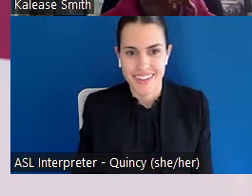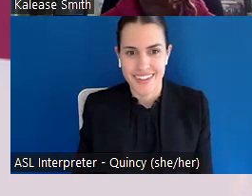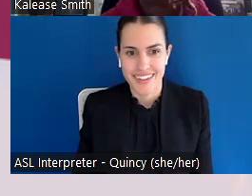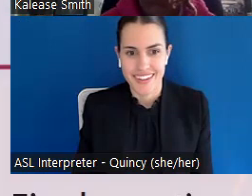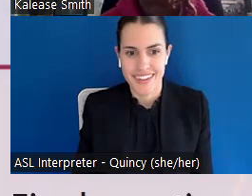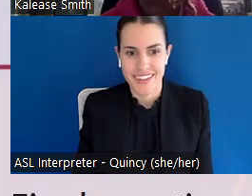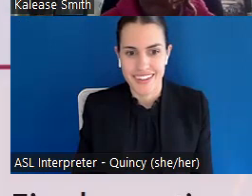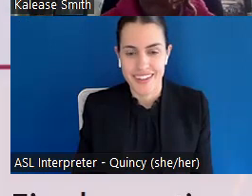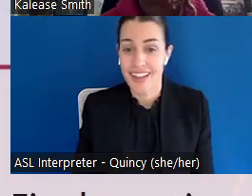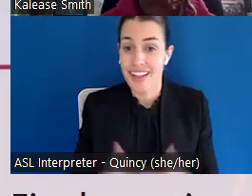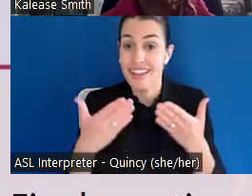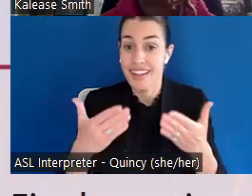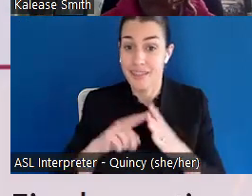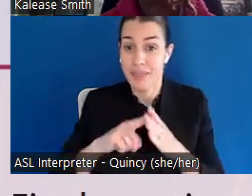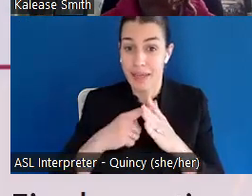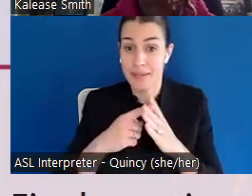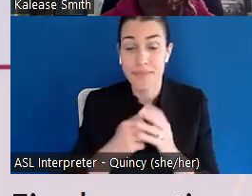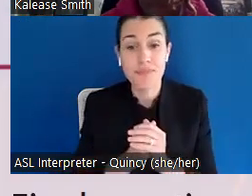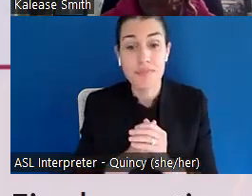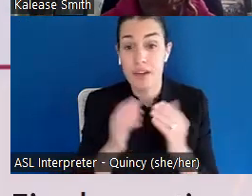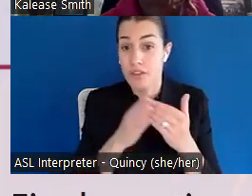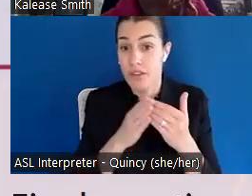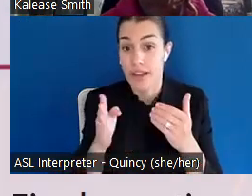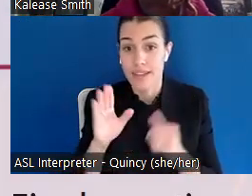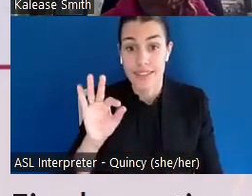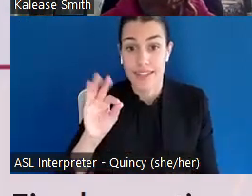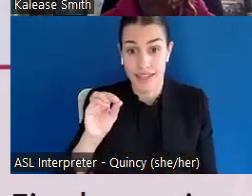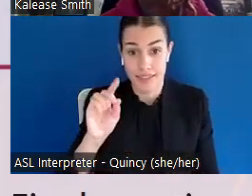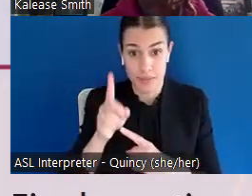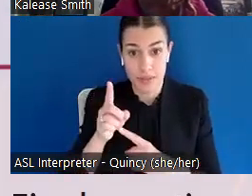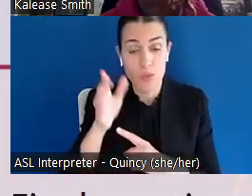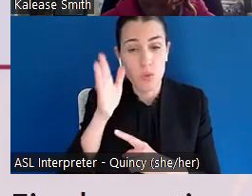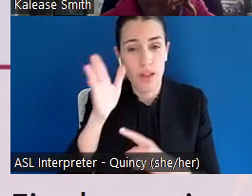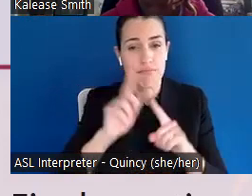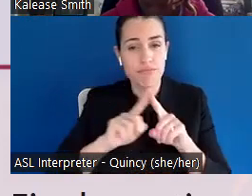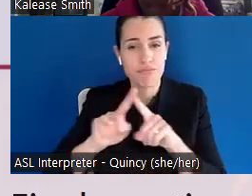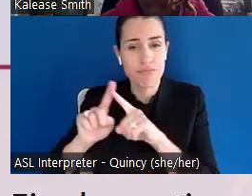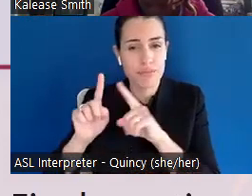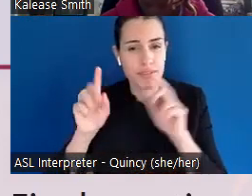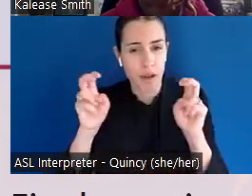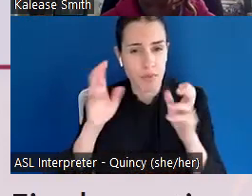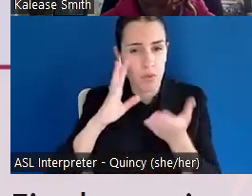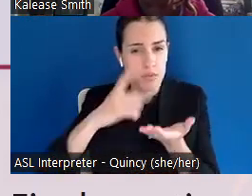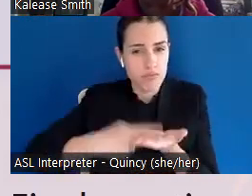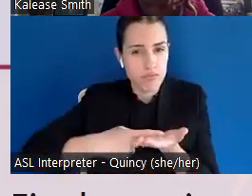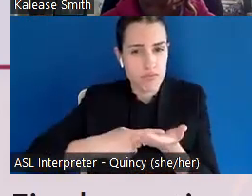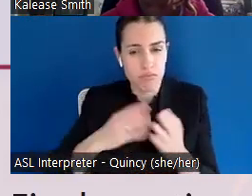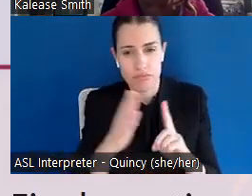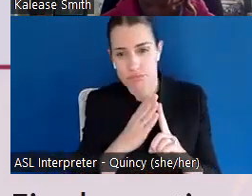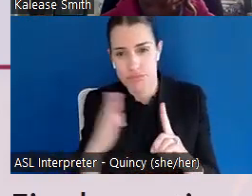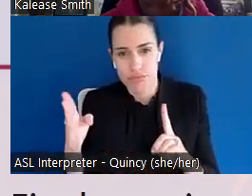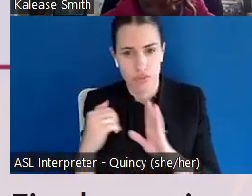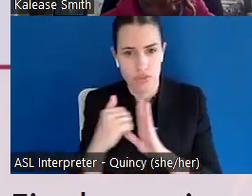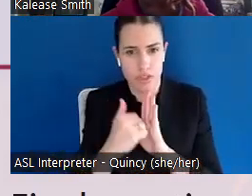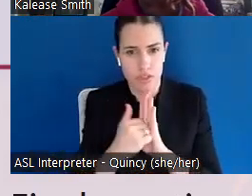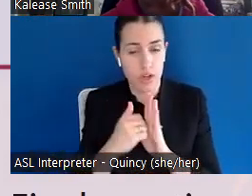Let's begin. For the next 90 minutes, we'll have some different topics we'll be talking about over through the overall theme of